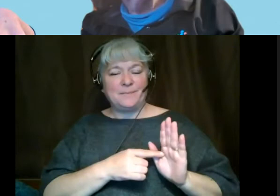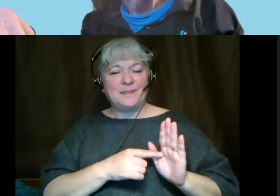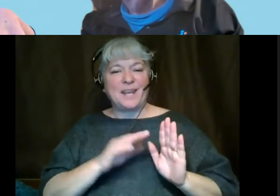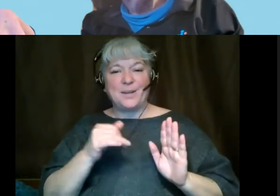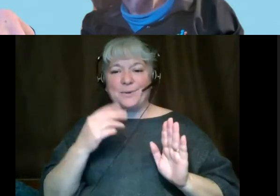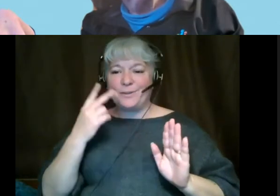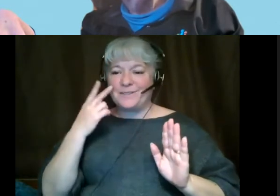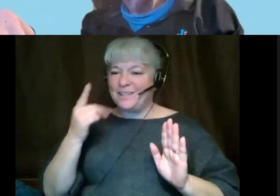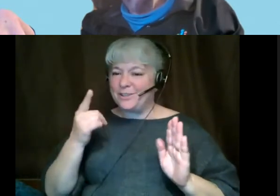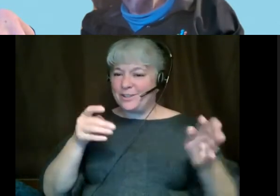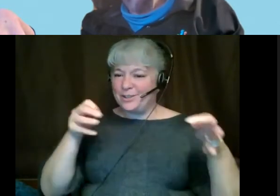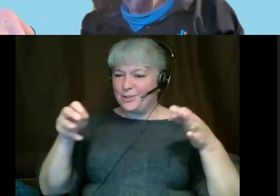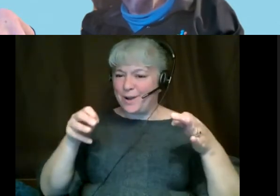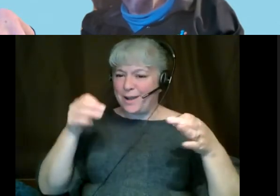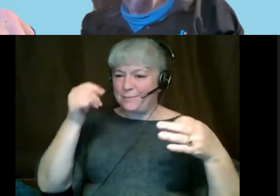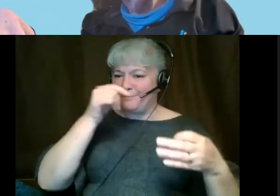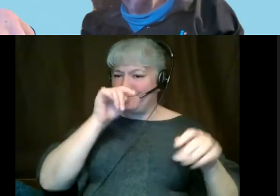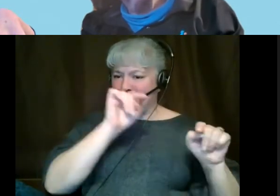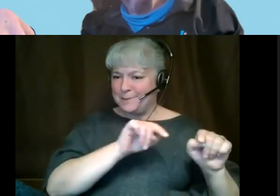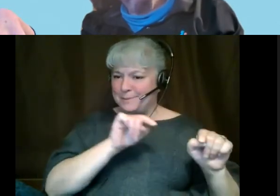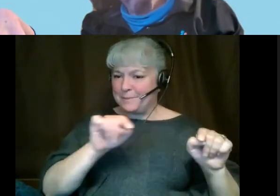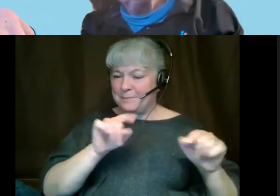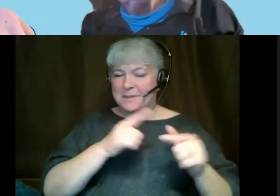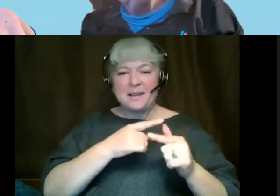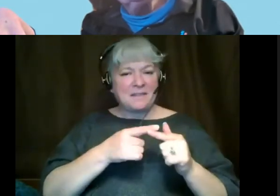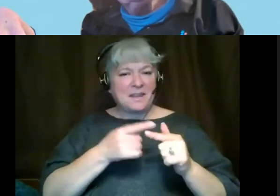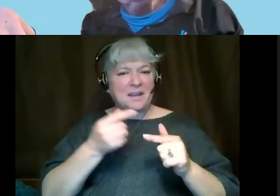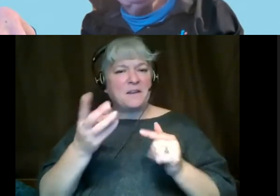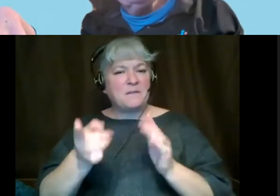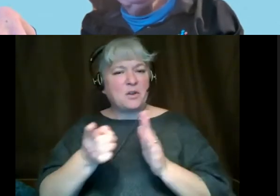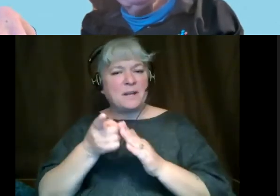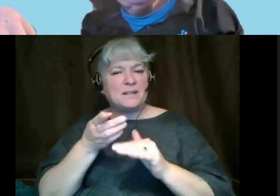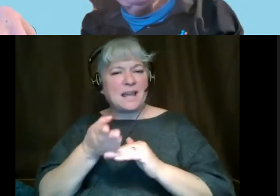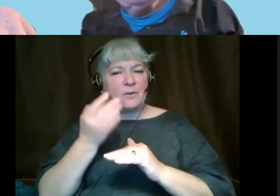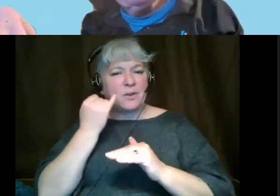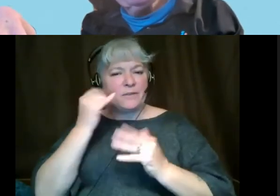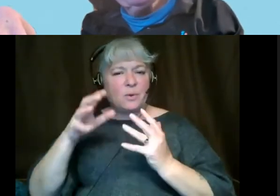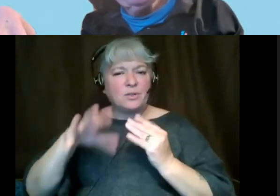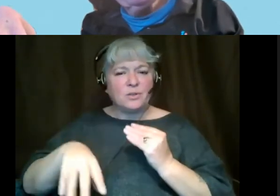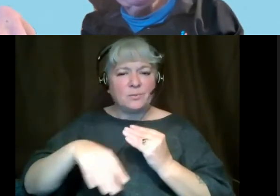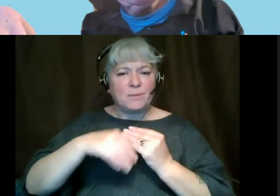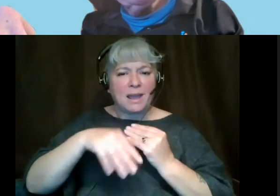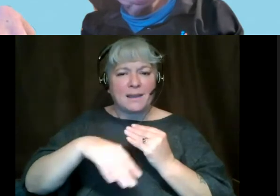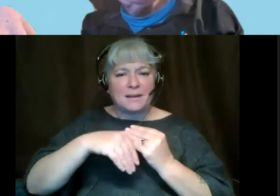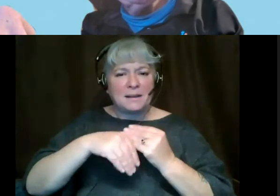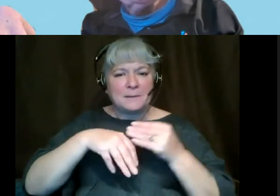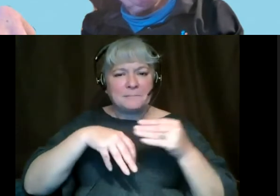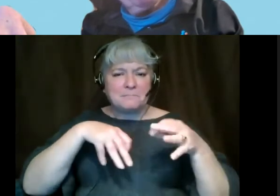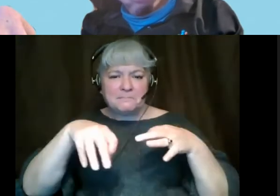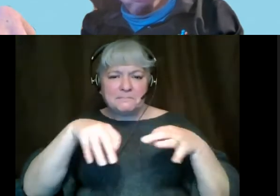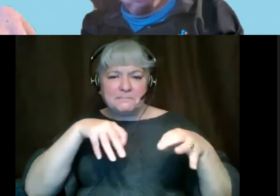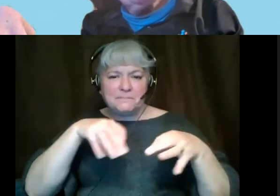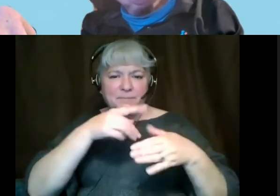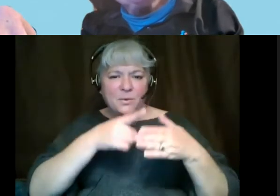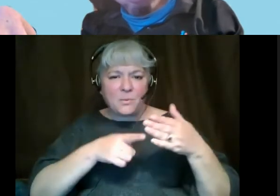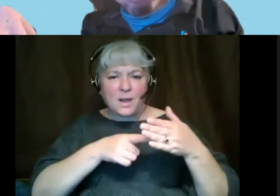of these things. And then she should have a couple of minutes after that if she wants to add footnotes to any of what's on this